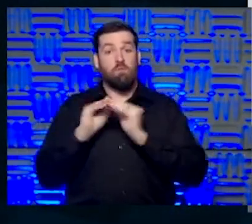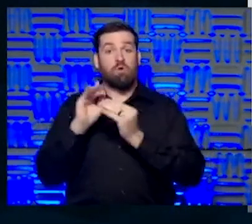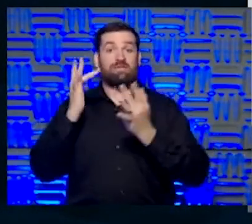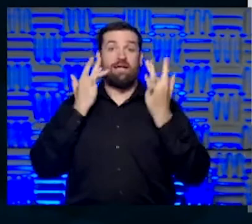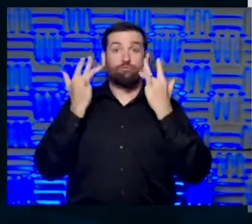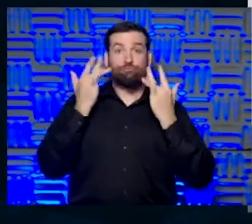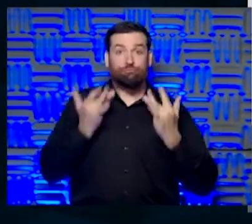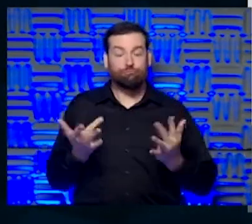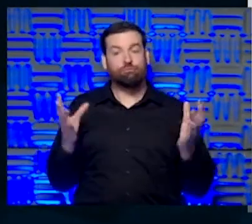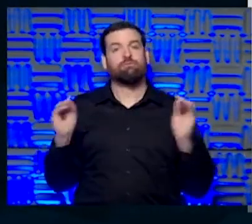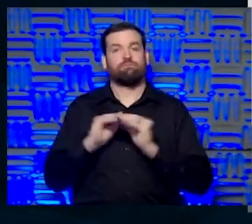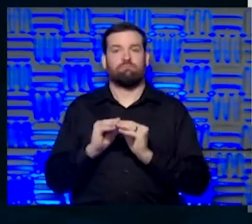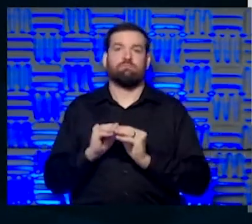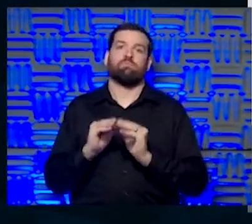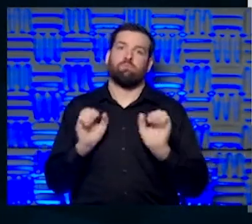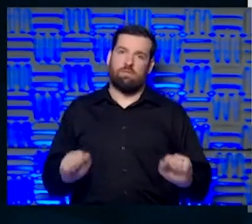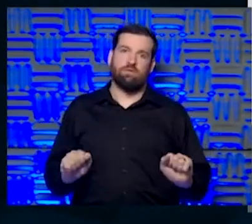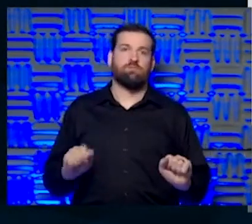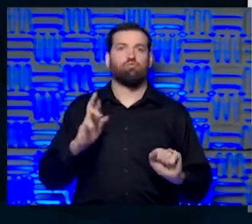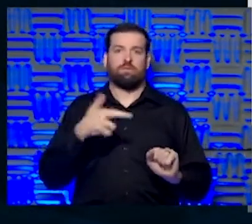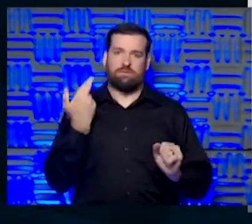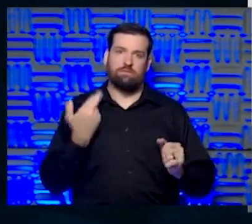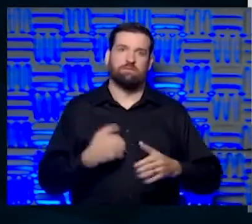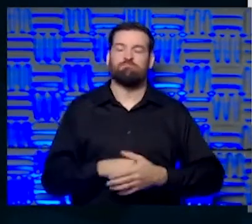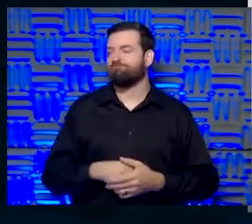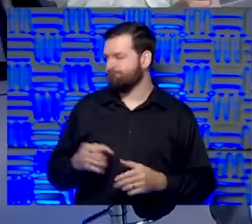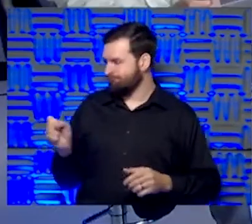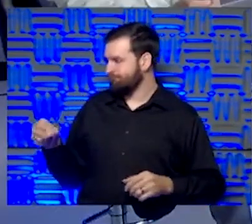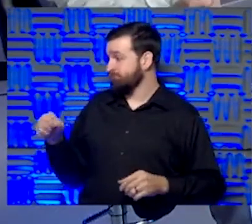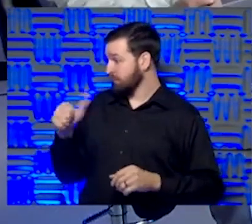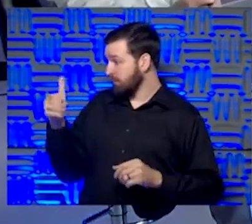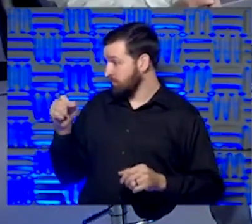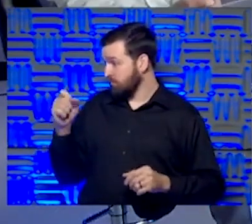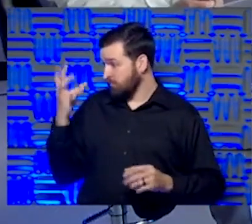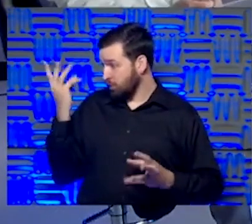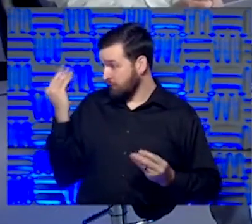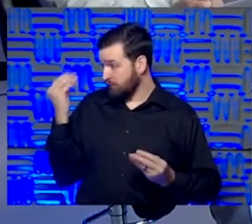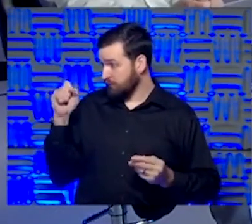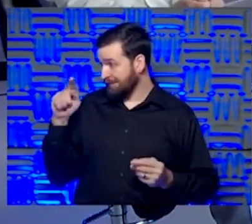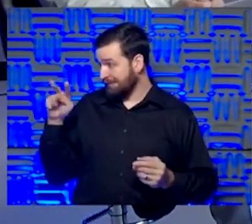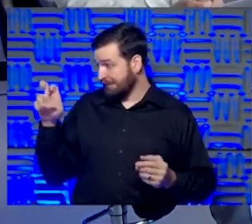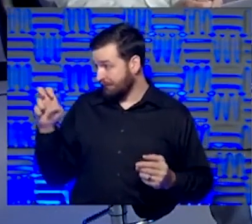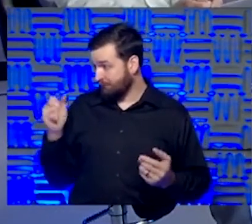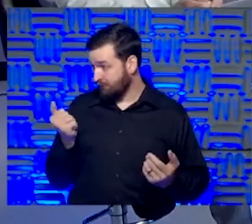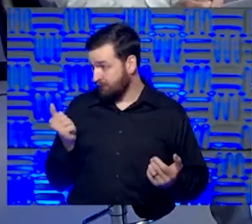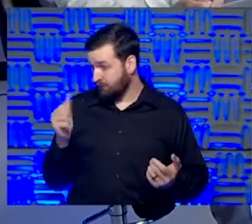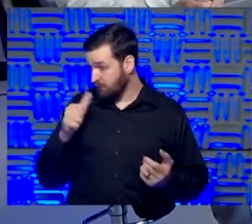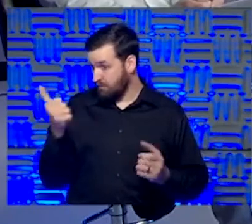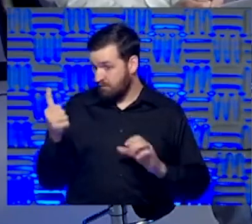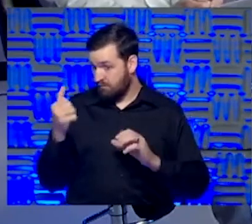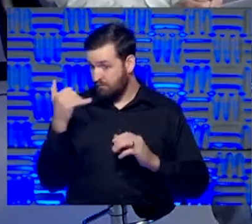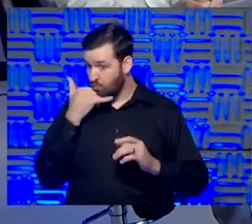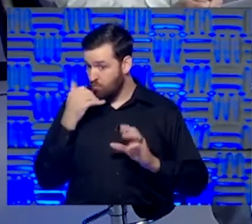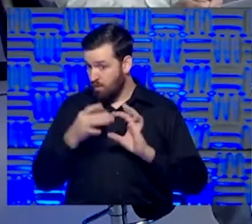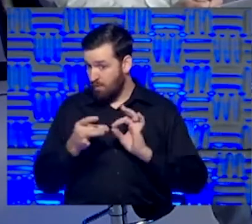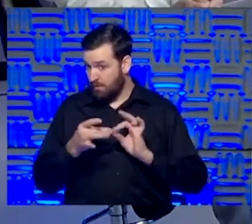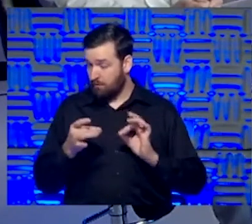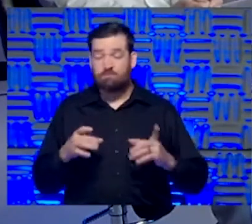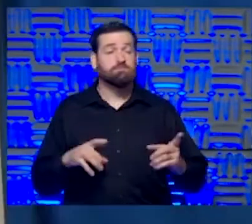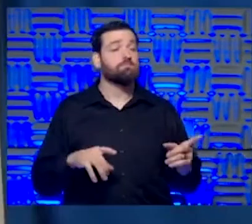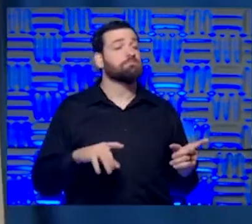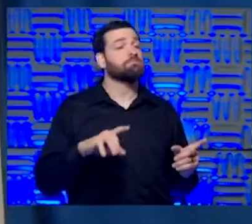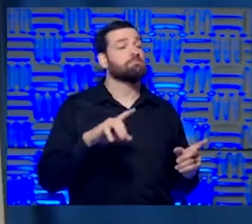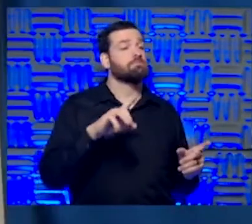more contamination you get there. Yeah. Other thoughts, Steve, from anything? Any other final comments for today? I think